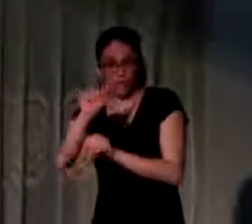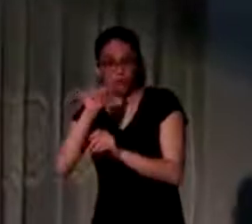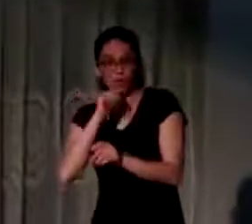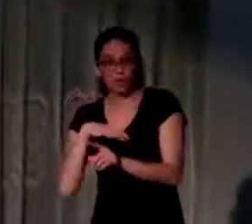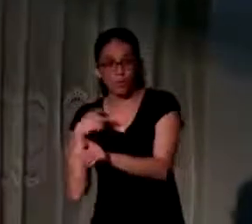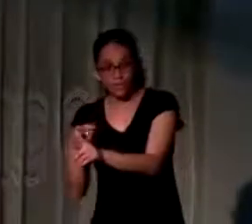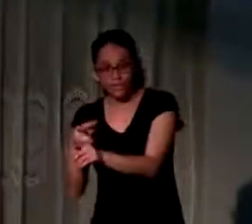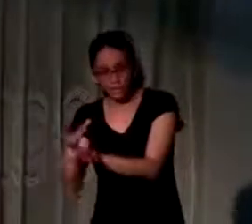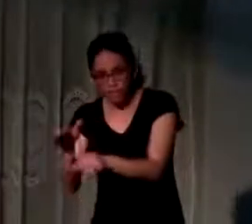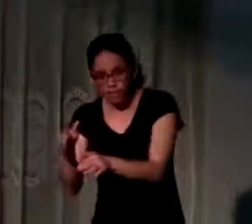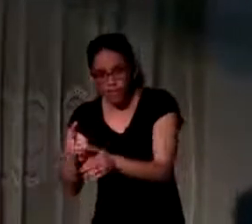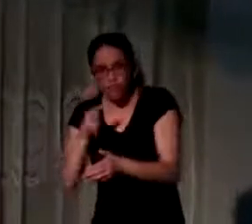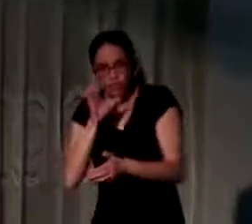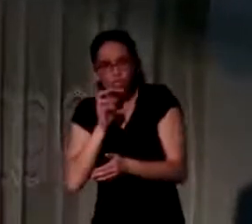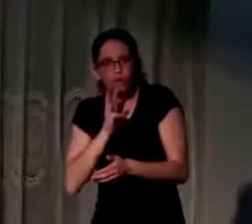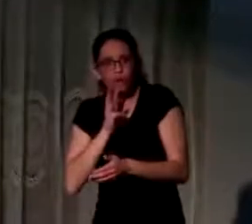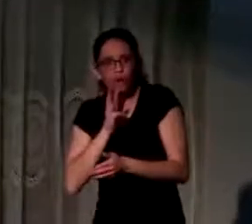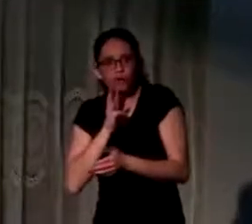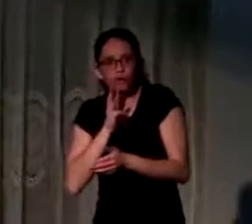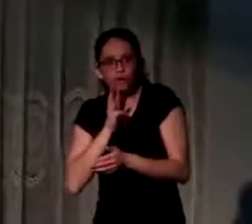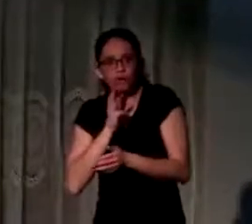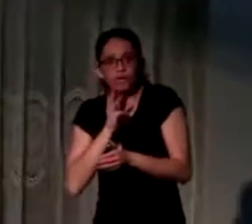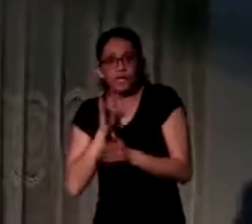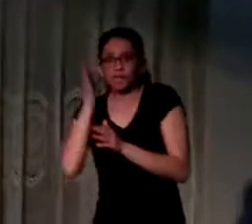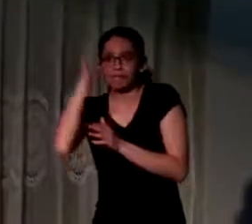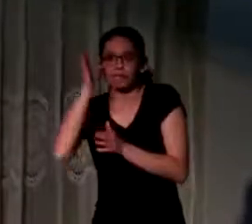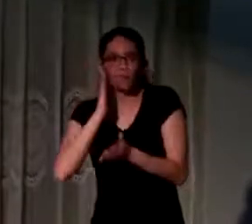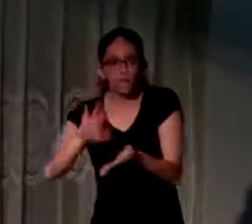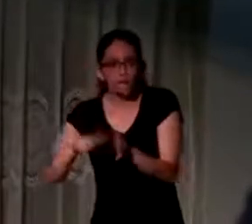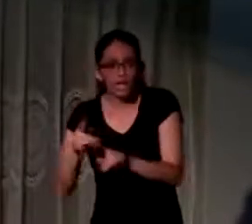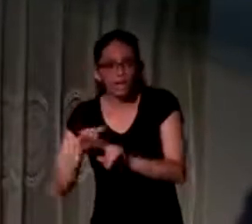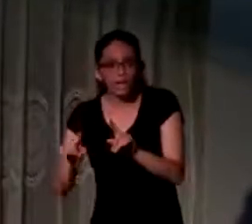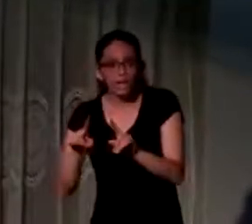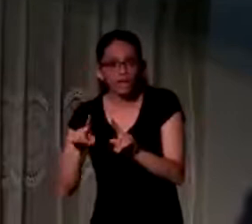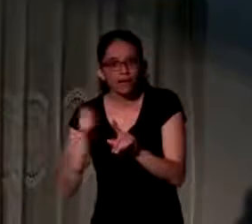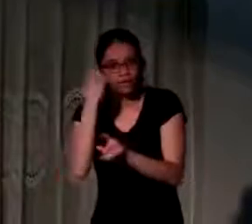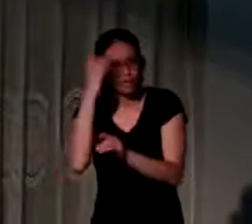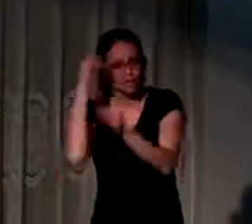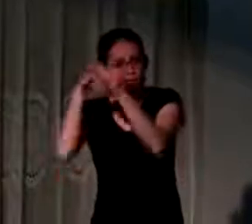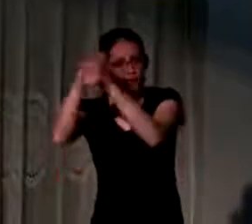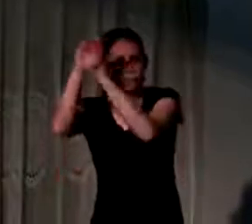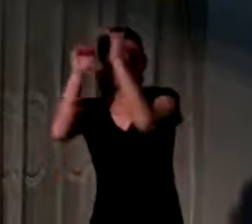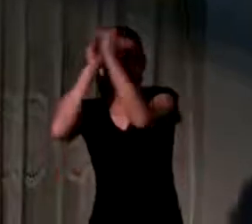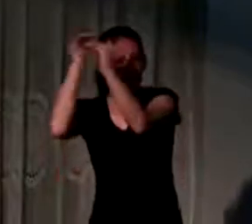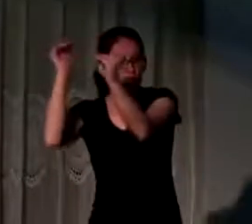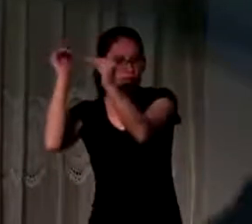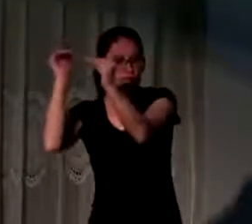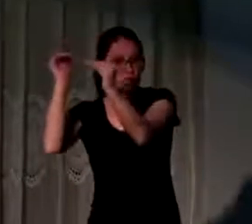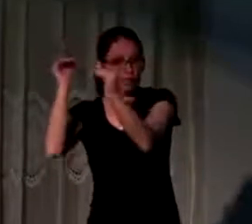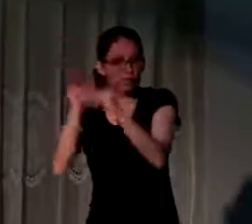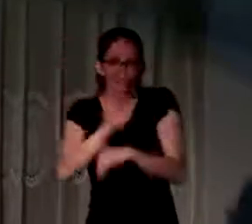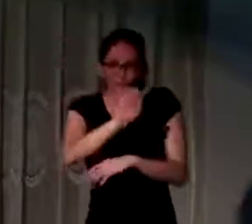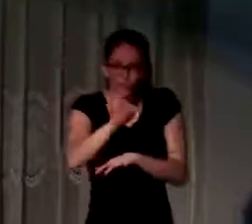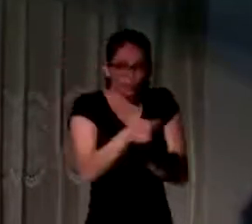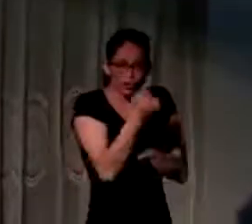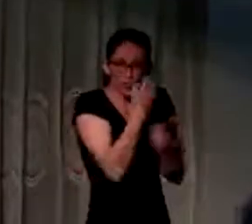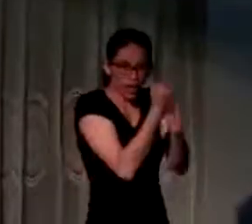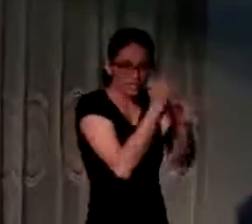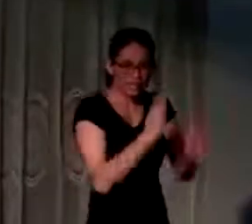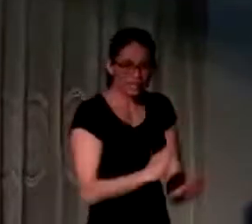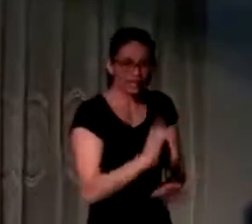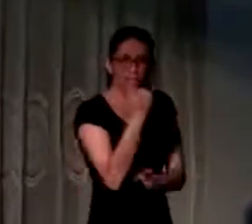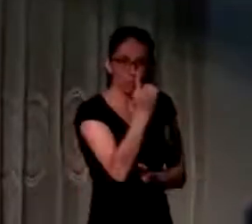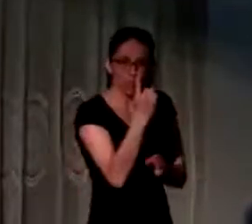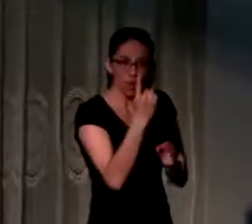don't have to do that when you have Christ. There's only one Savior, only one fountain that gives